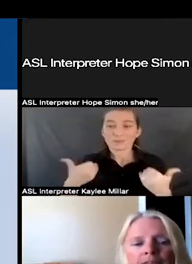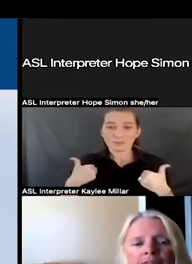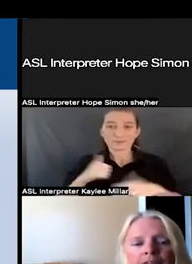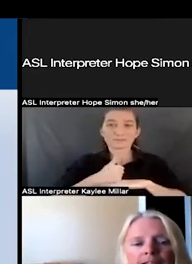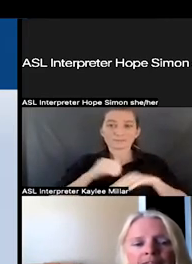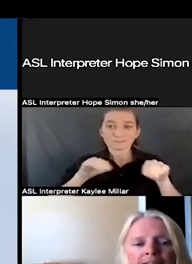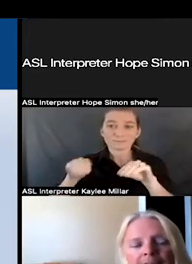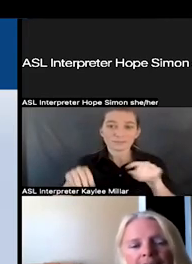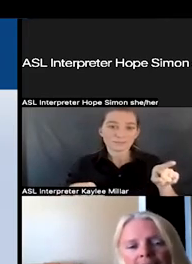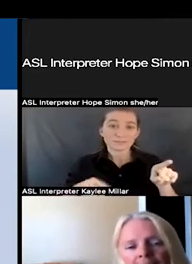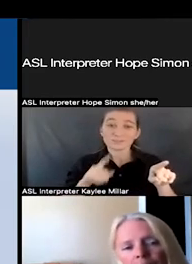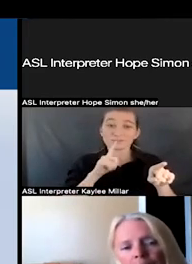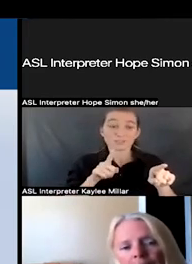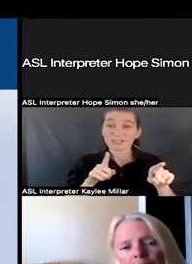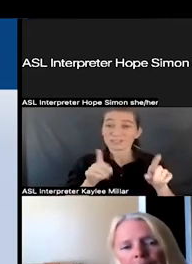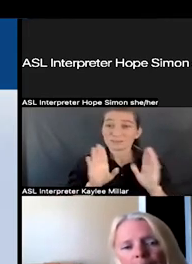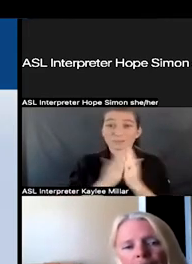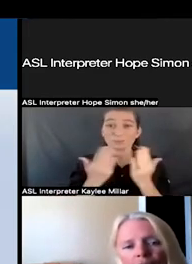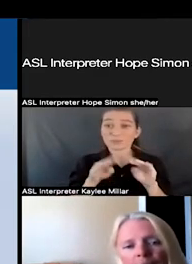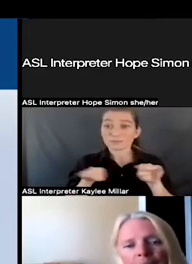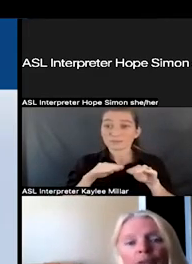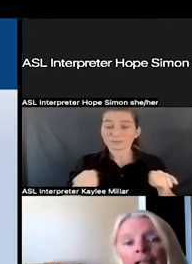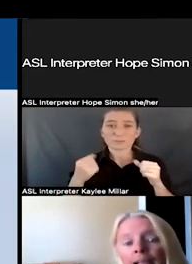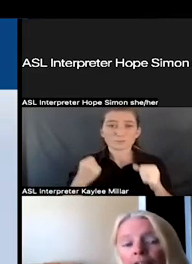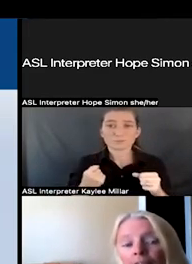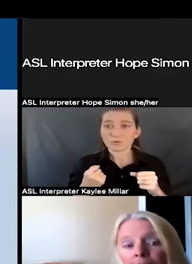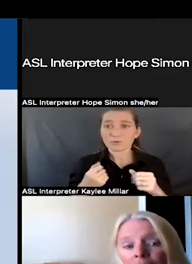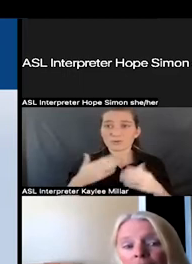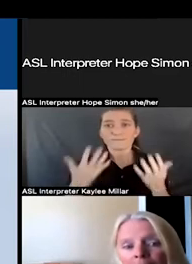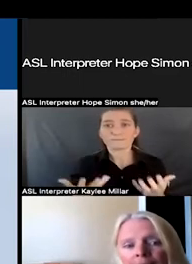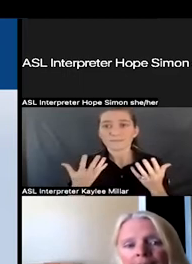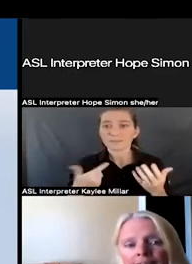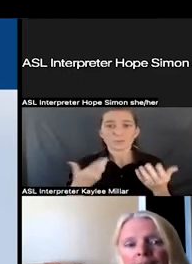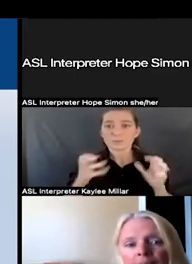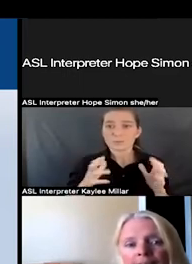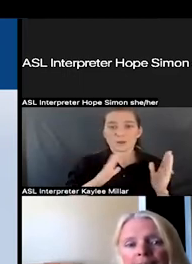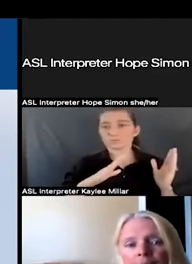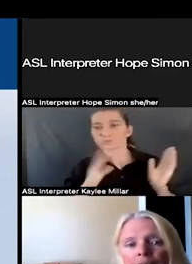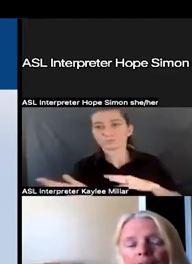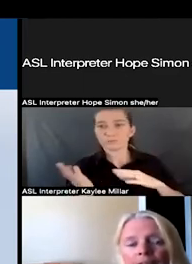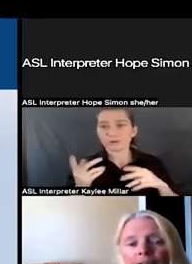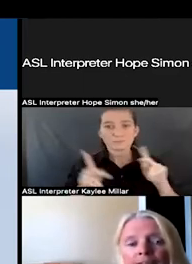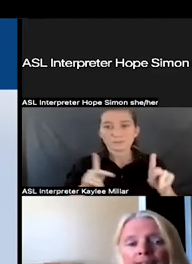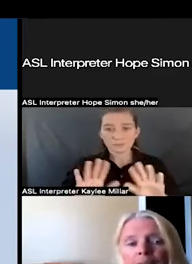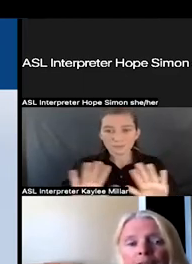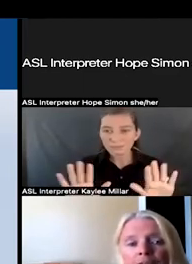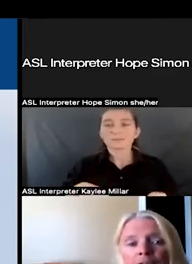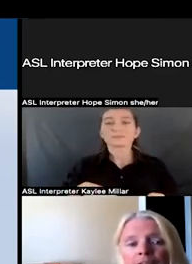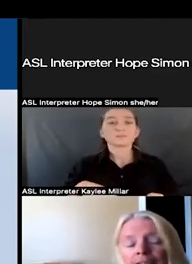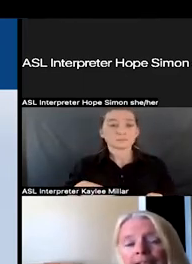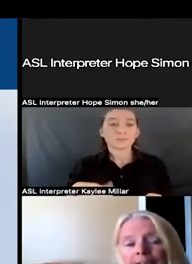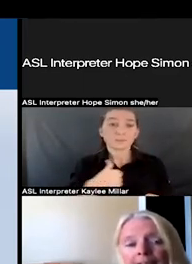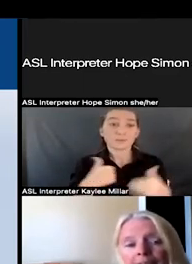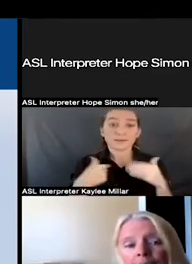bookshelves get very heavy, and we would not want them to fall on people. It also gives them an example of how these can be